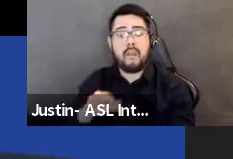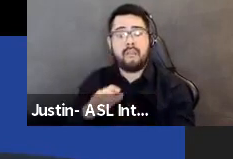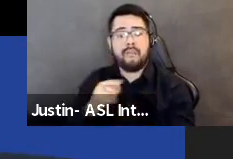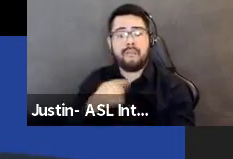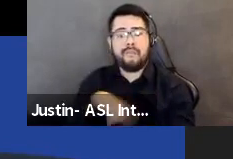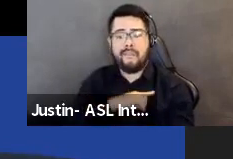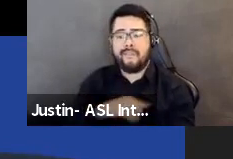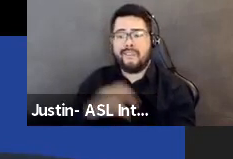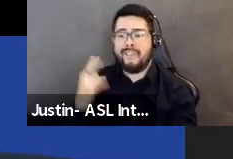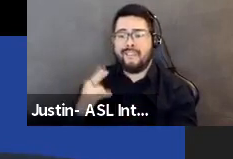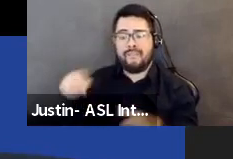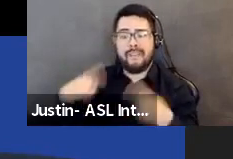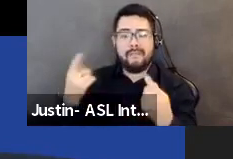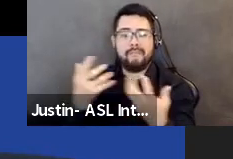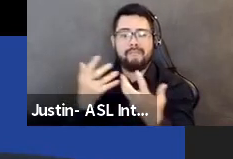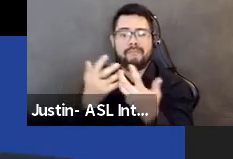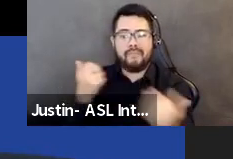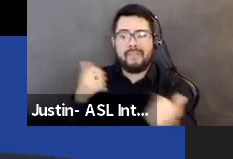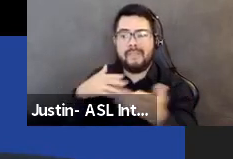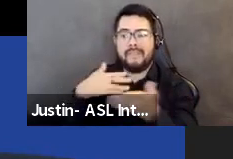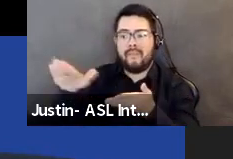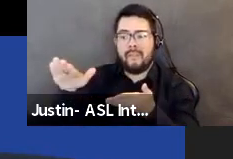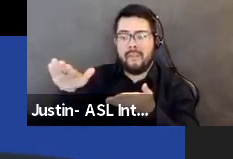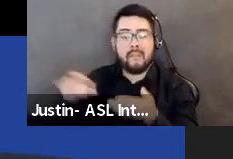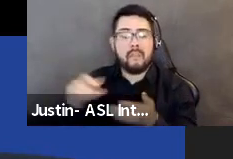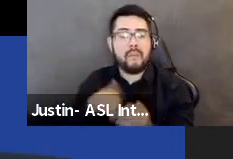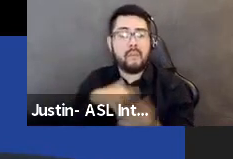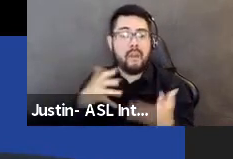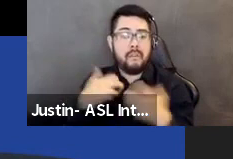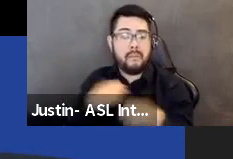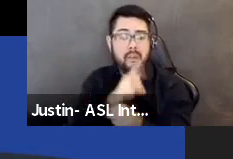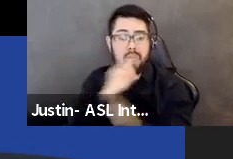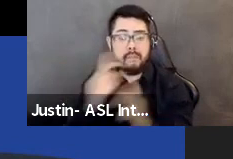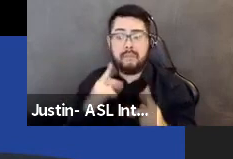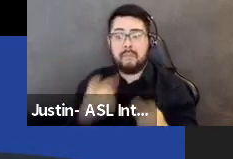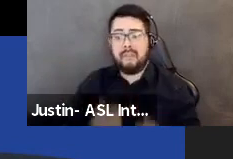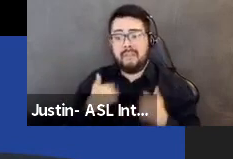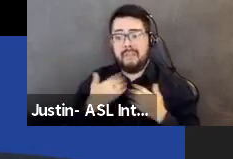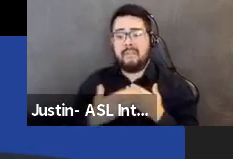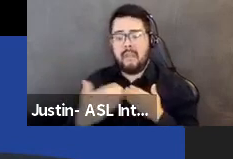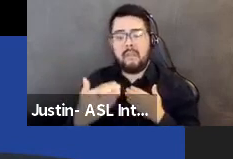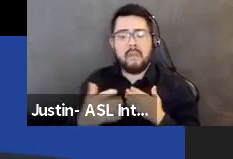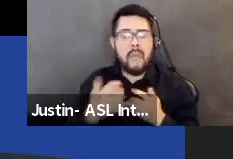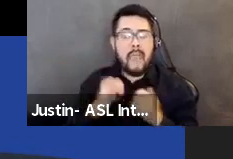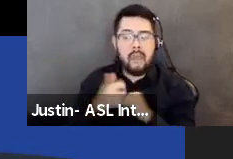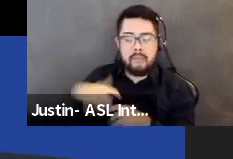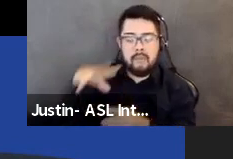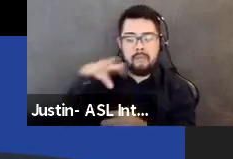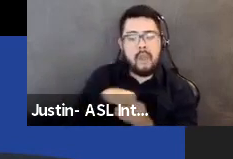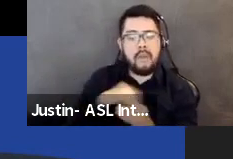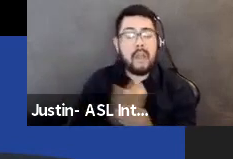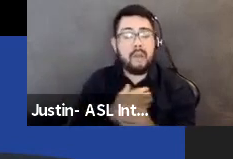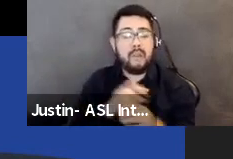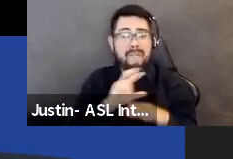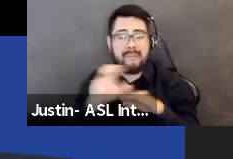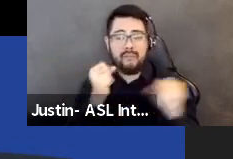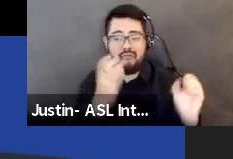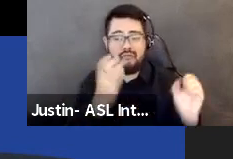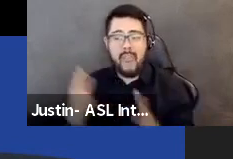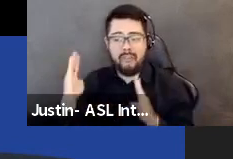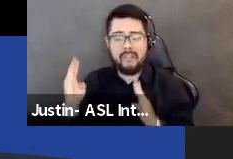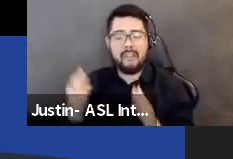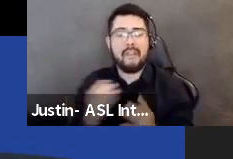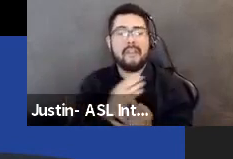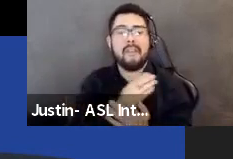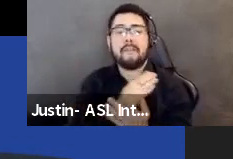of segregation and so if we want to make sure that people are living long lives how do we consider that as a part of the investment strategy and last um students